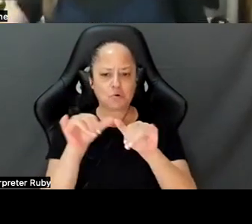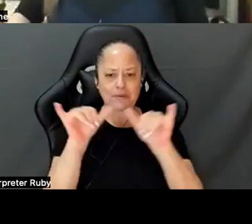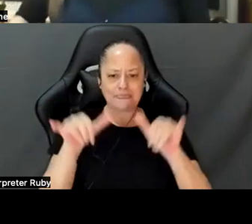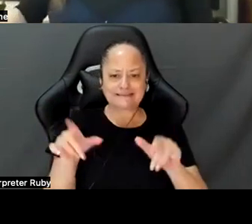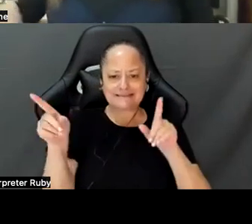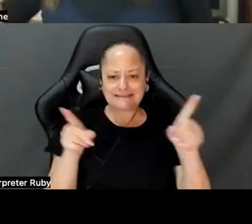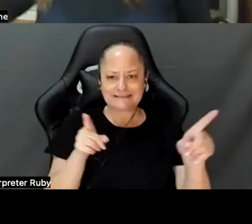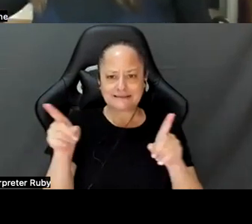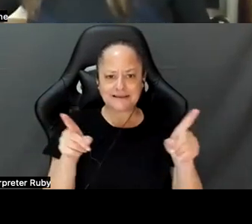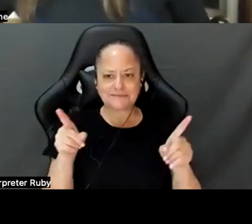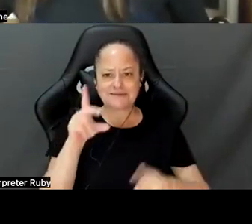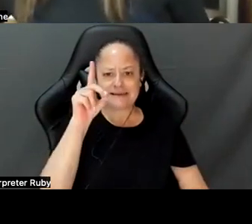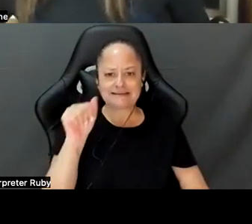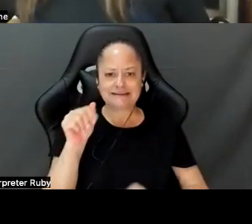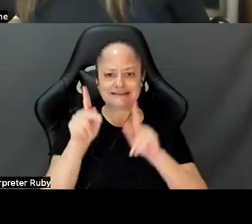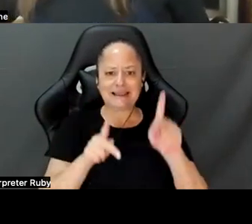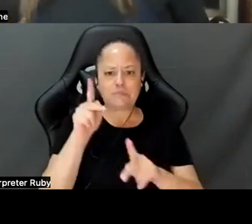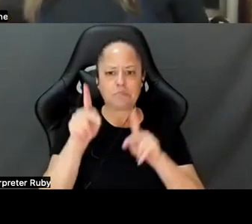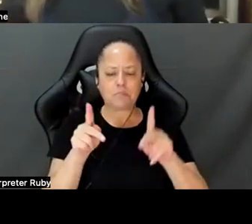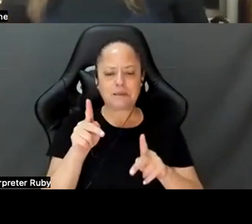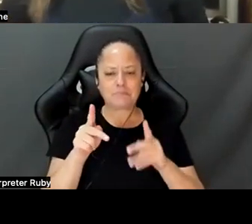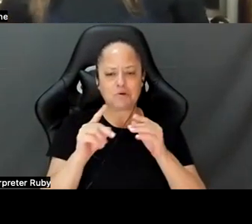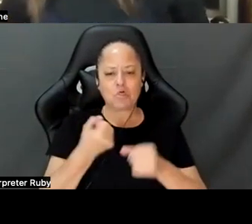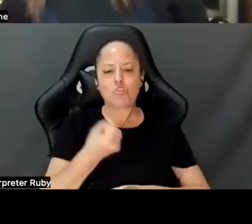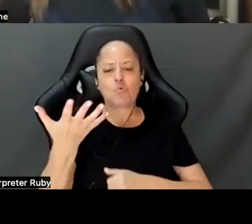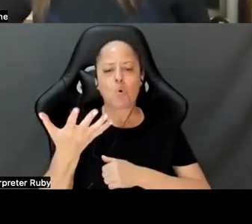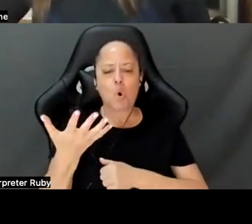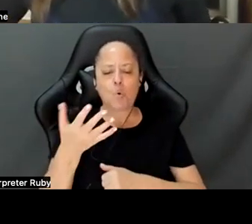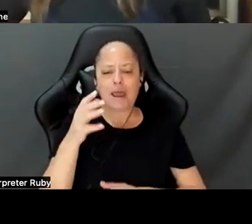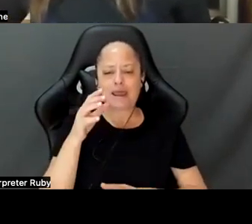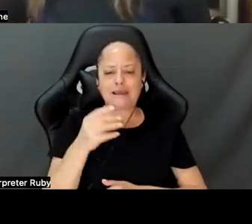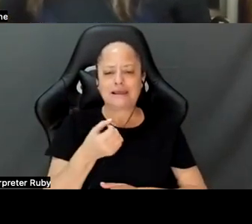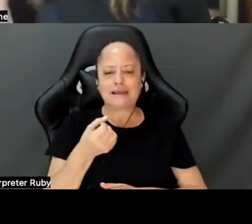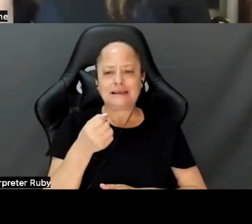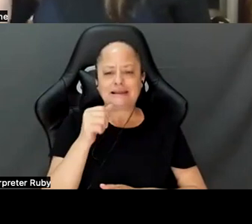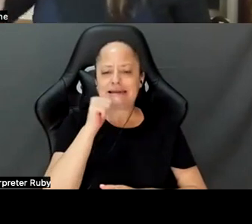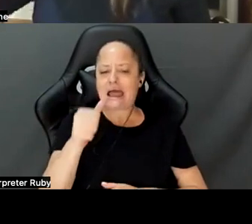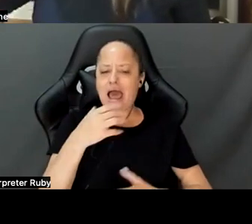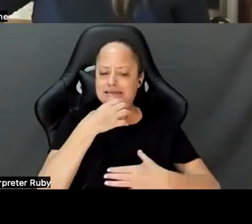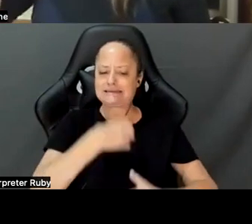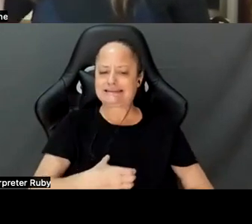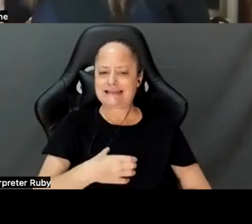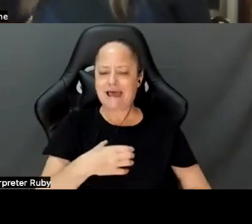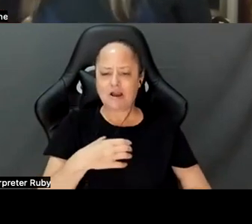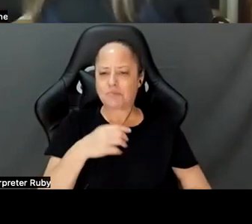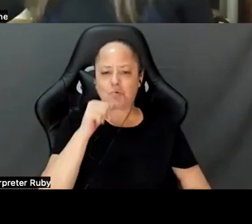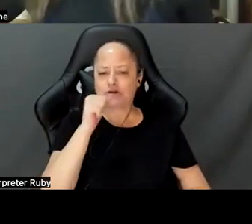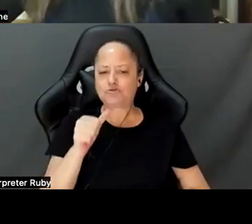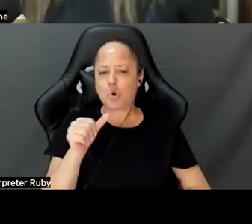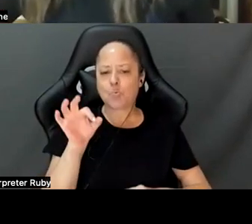that disabled people are disposable, that disabled people are not desirable, that we don't